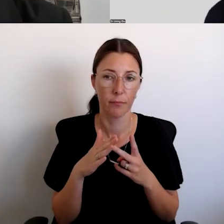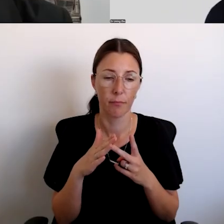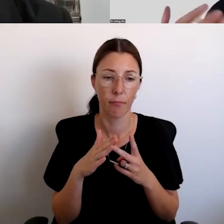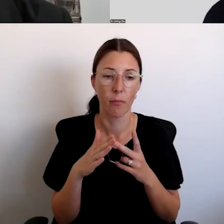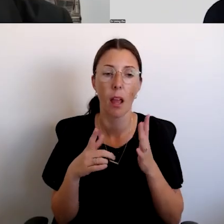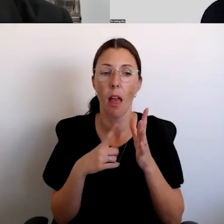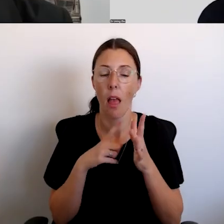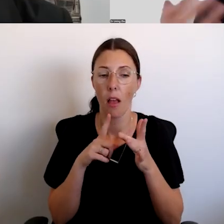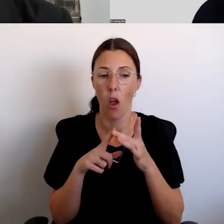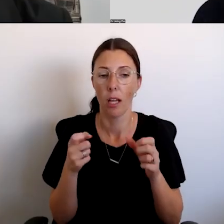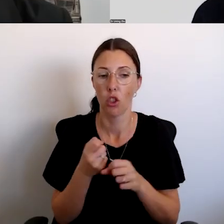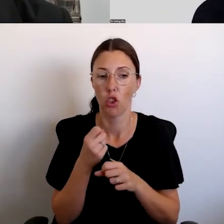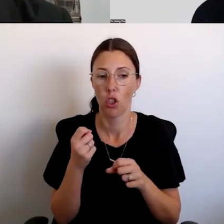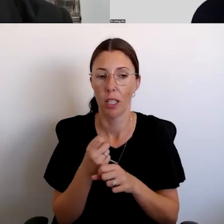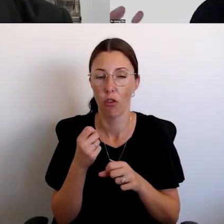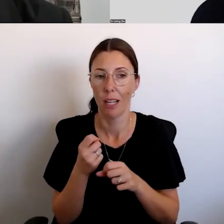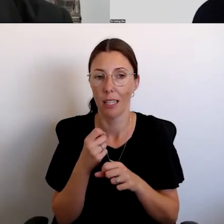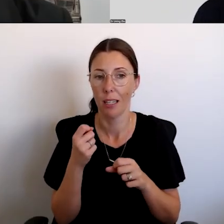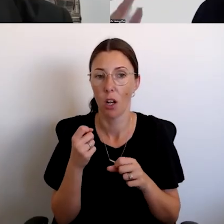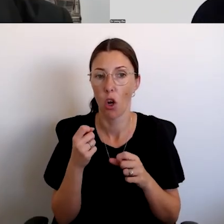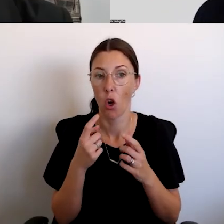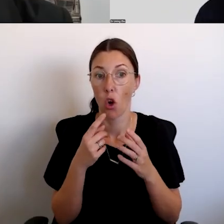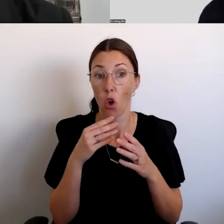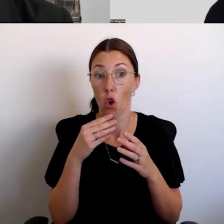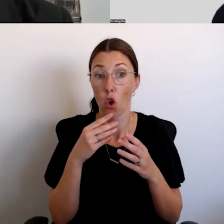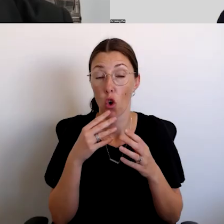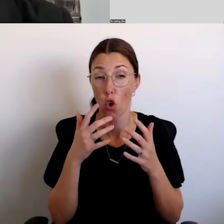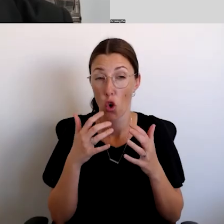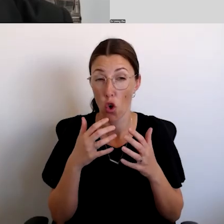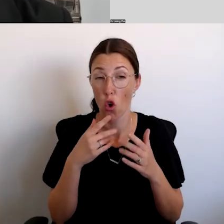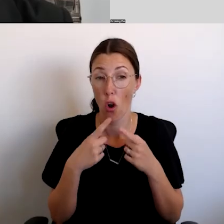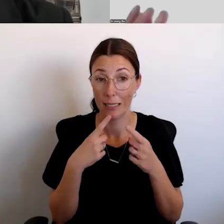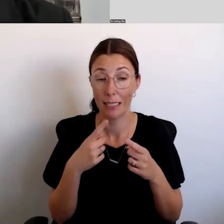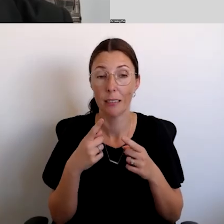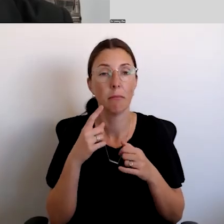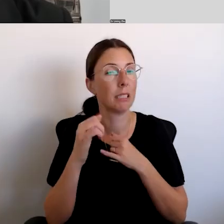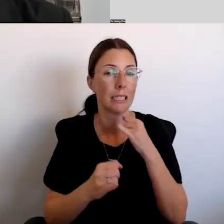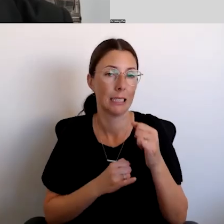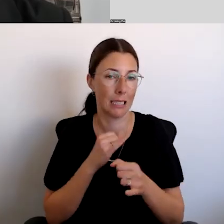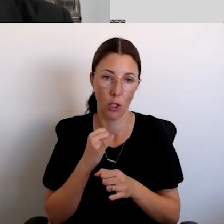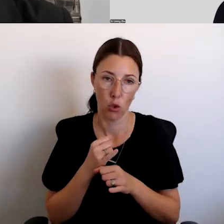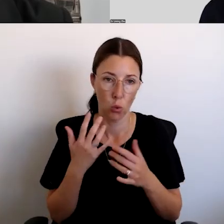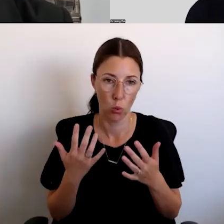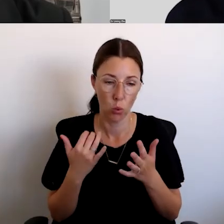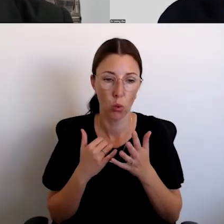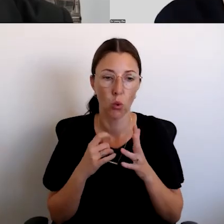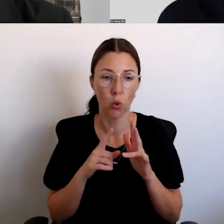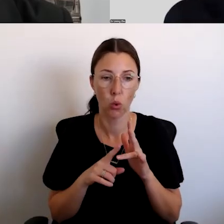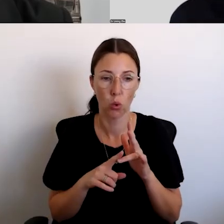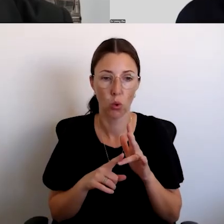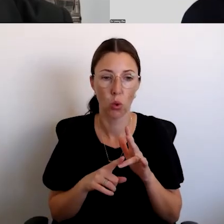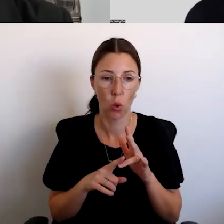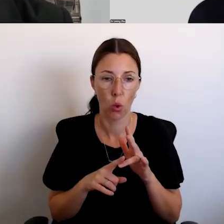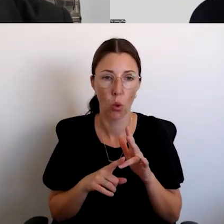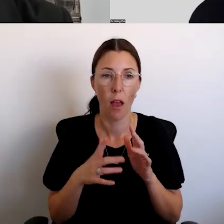AI-generated content, learning is international. Internet has no border. So having interoperability in this space is very